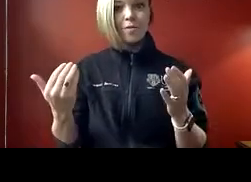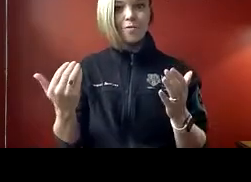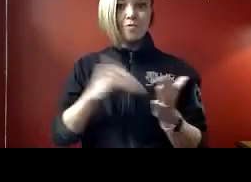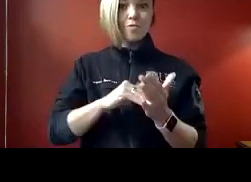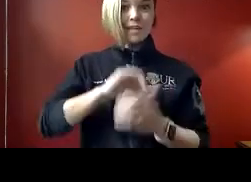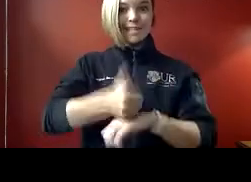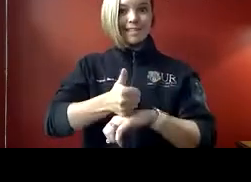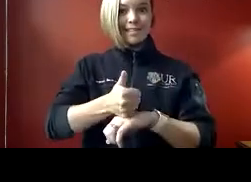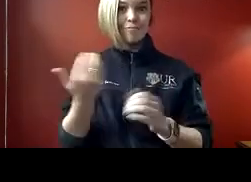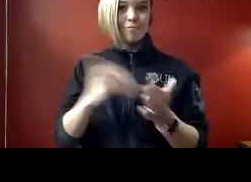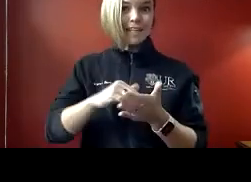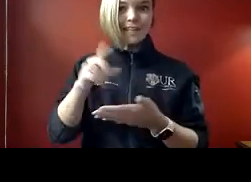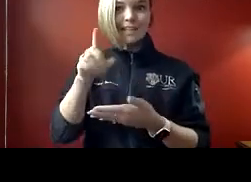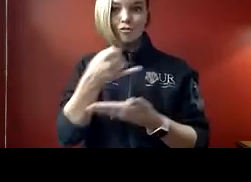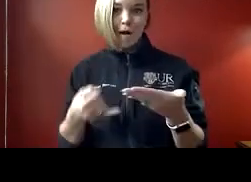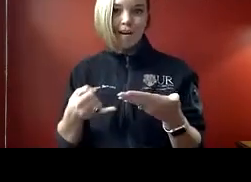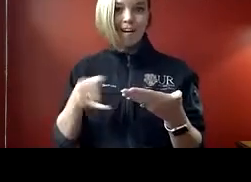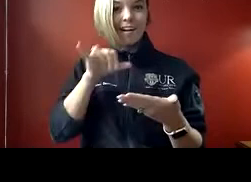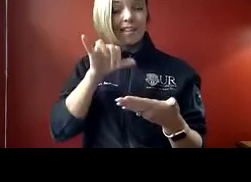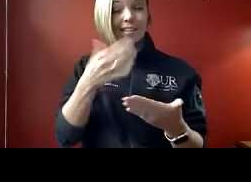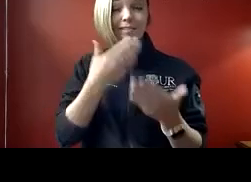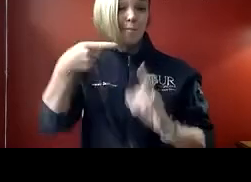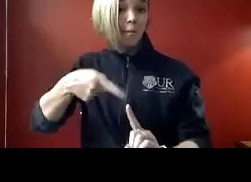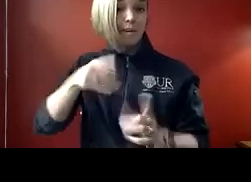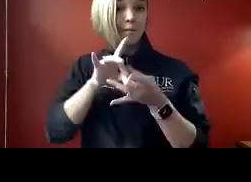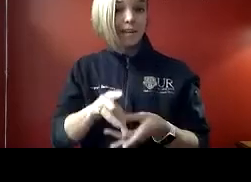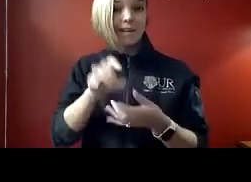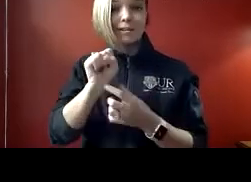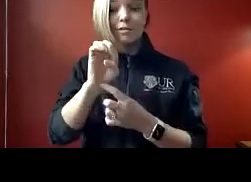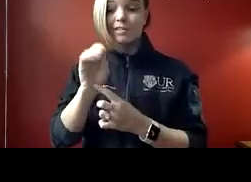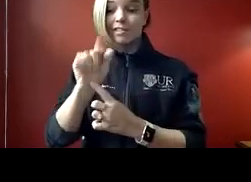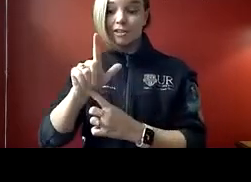good point in the area of sexual harassment, because